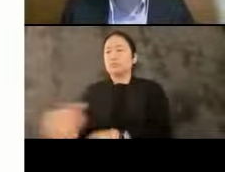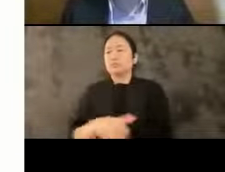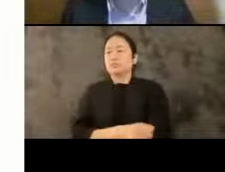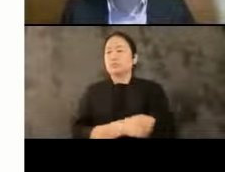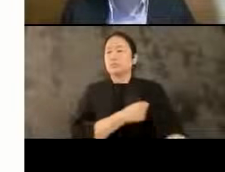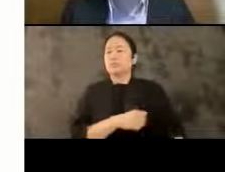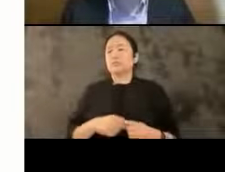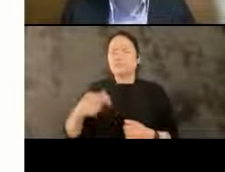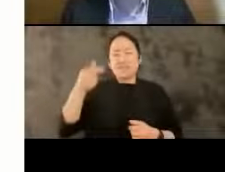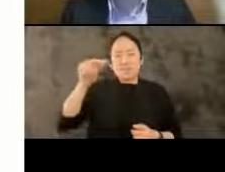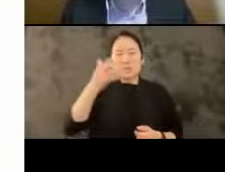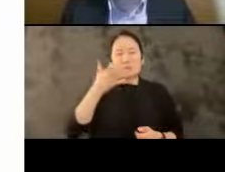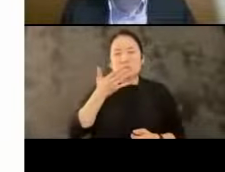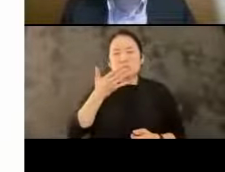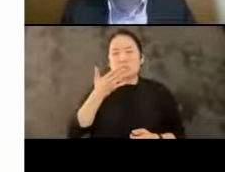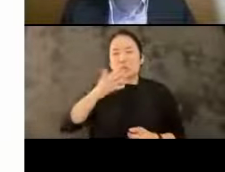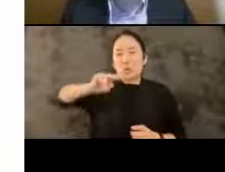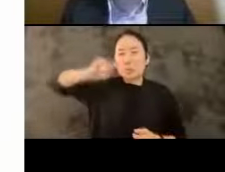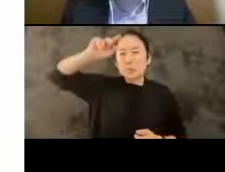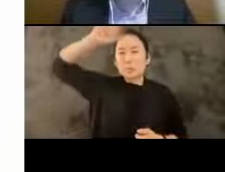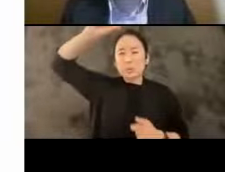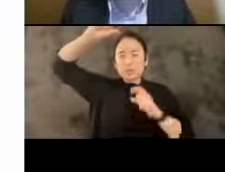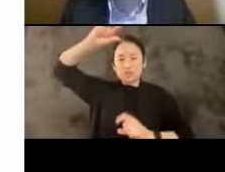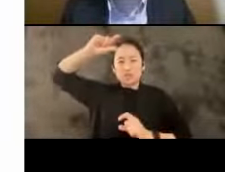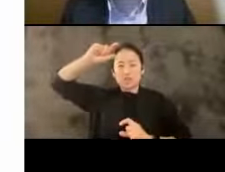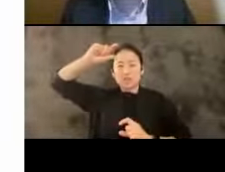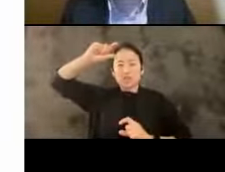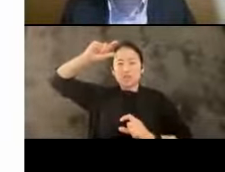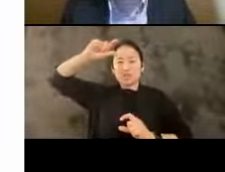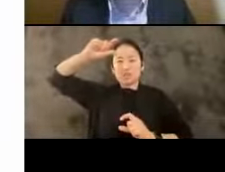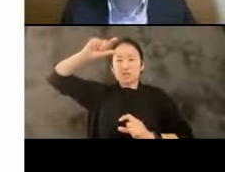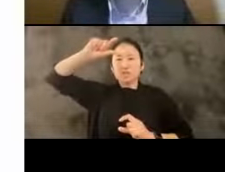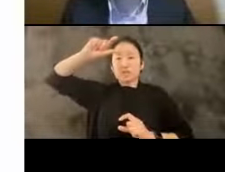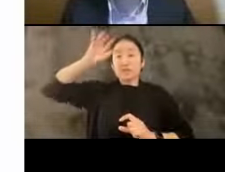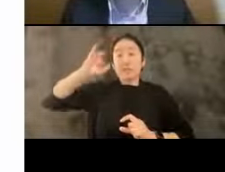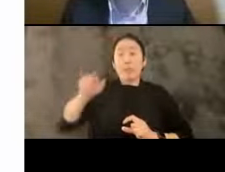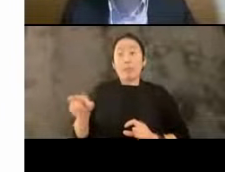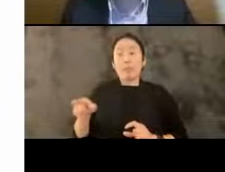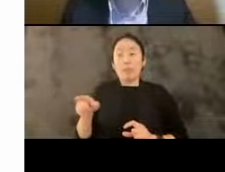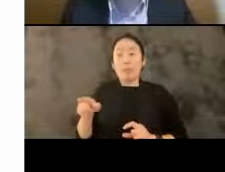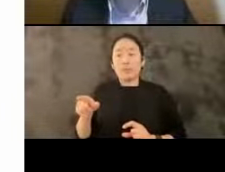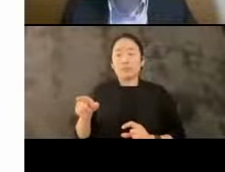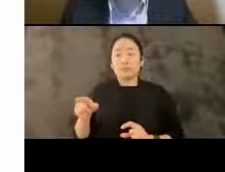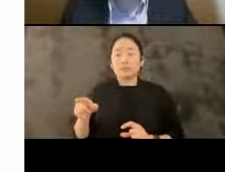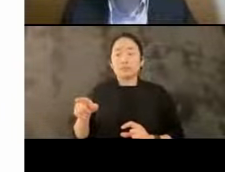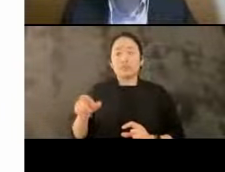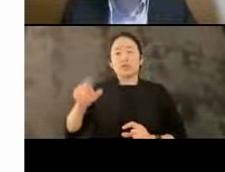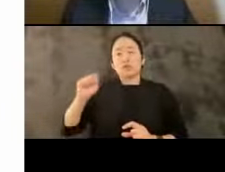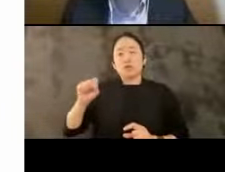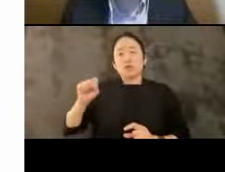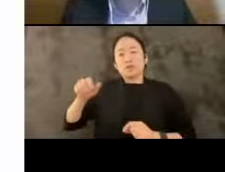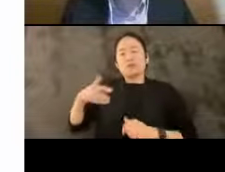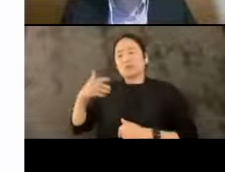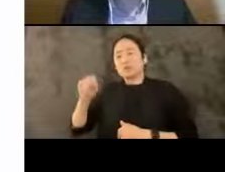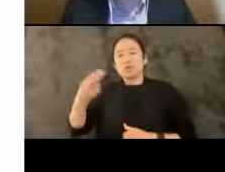this turquoise color on the far north and far south end are segments where there is a wide shoulder that could be converted